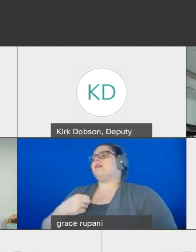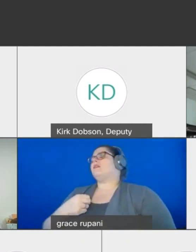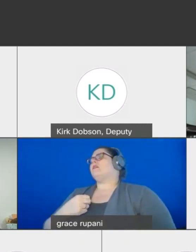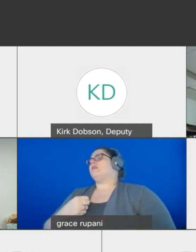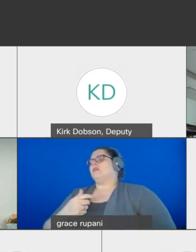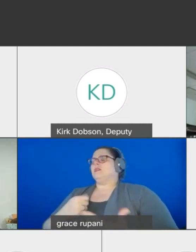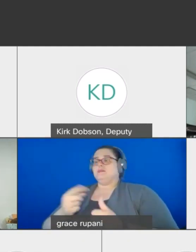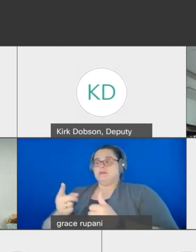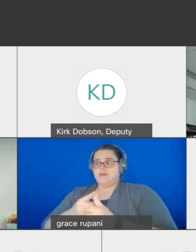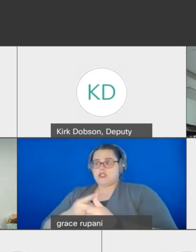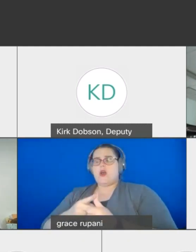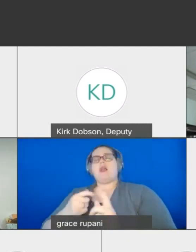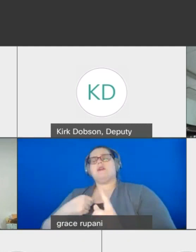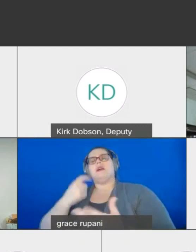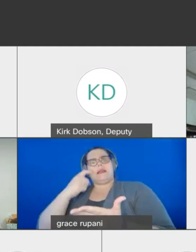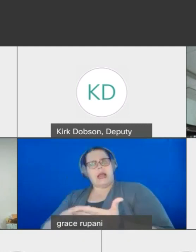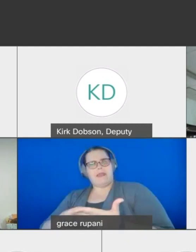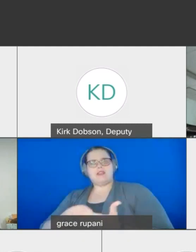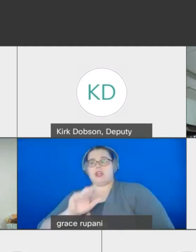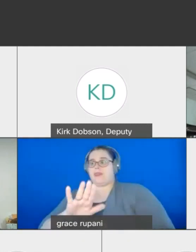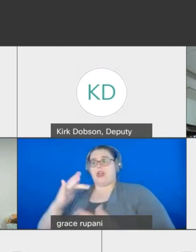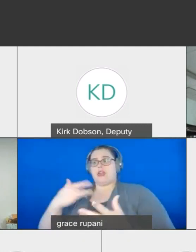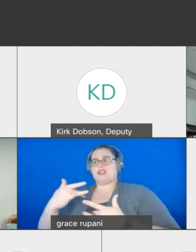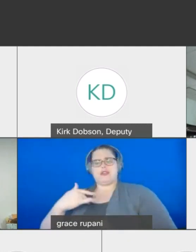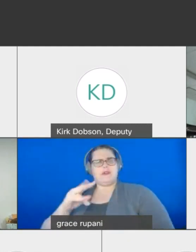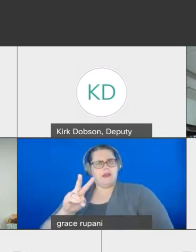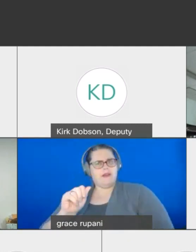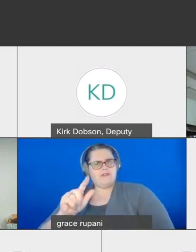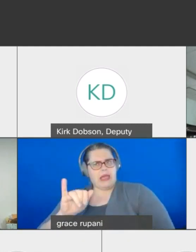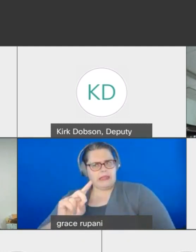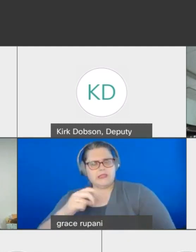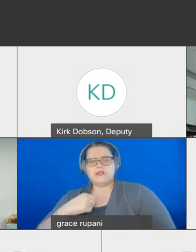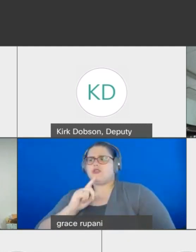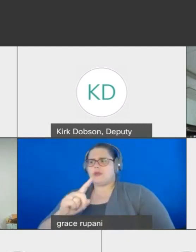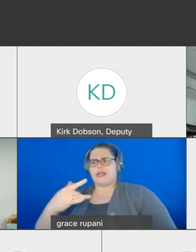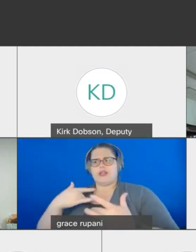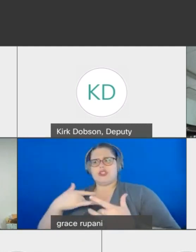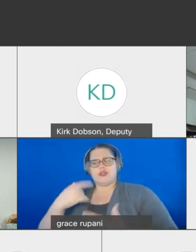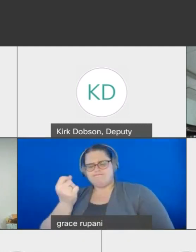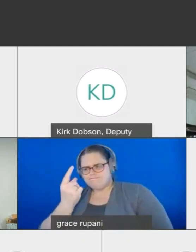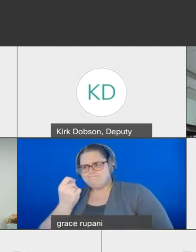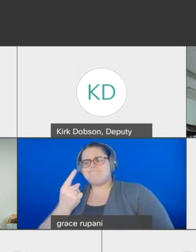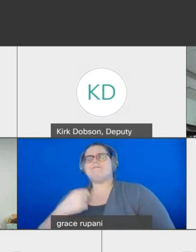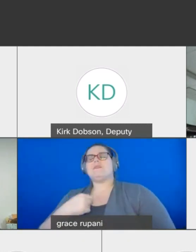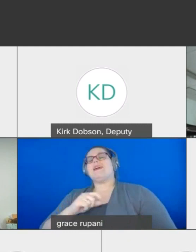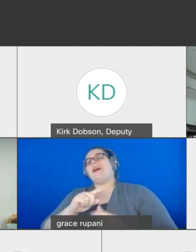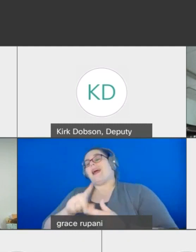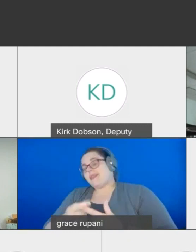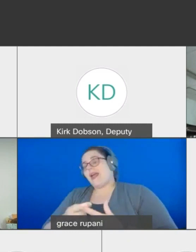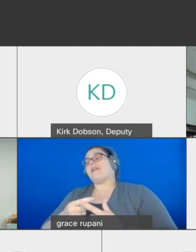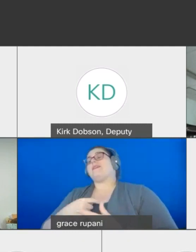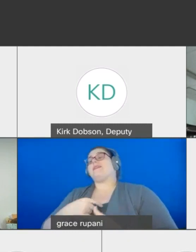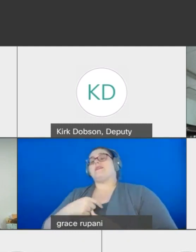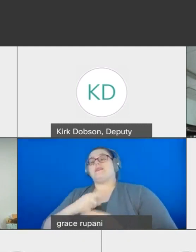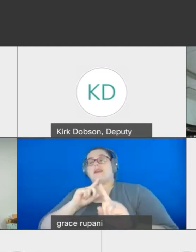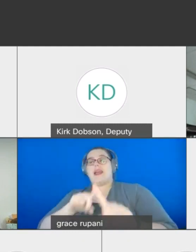one, acknowledge that it's a valid concern or that it's a valid concern to them, and then follow it up with what Winslow